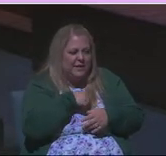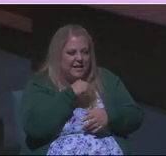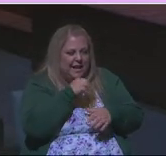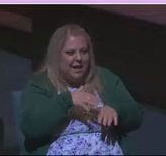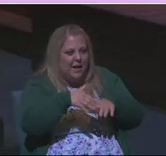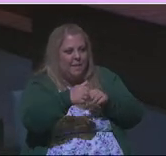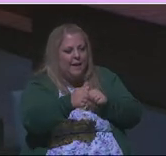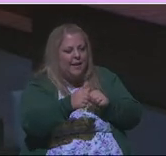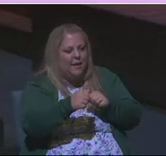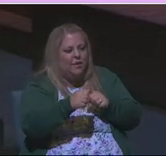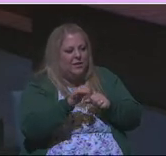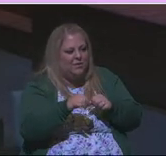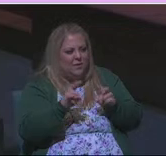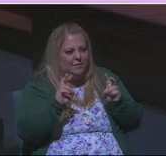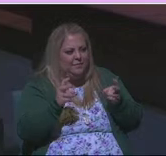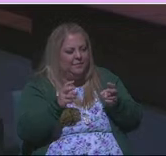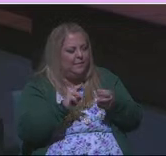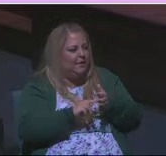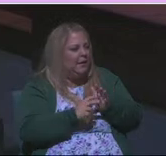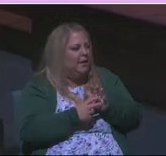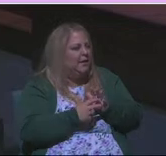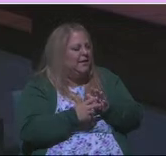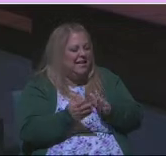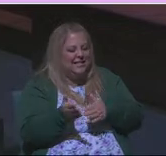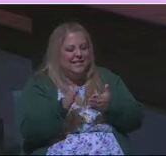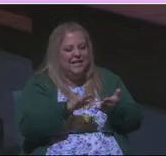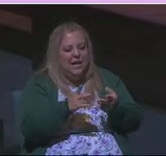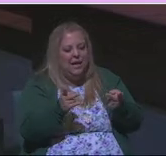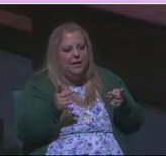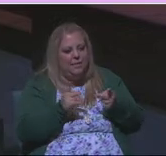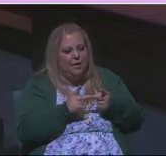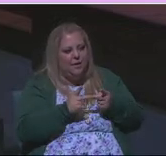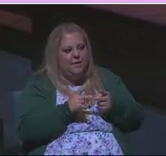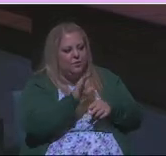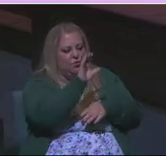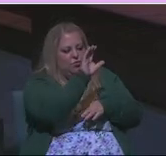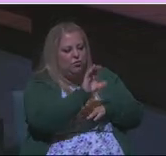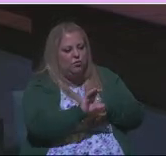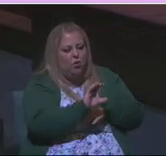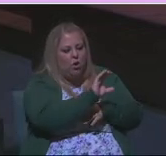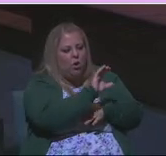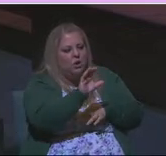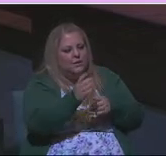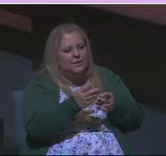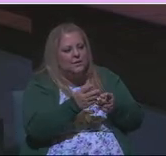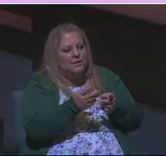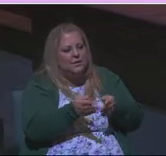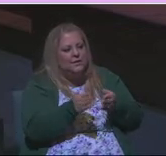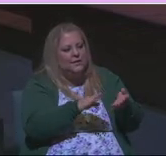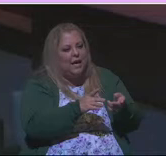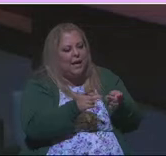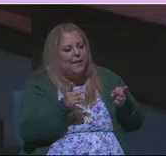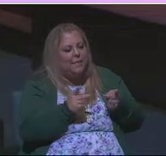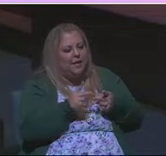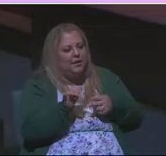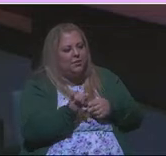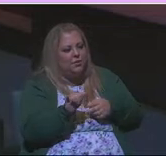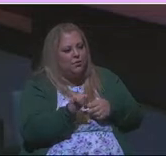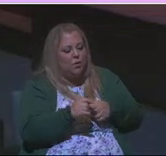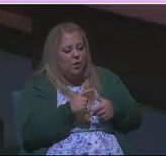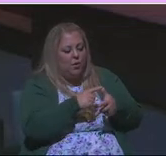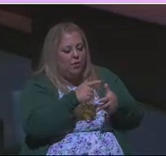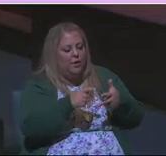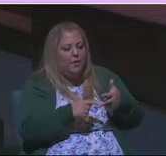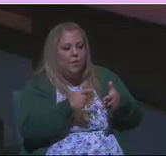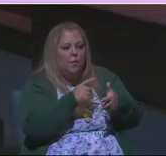place. The cross is a dying place. Let me give you three reasons. Number one, because God's judgment